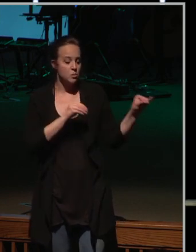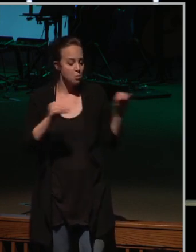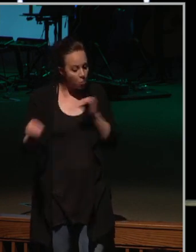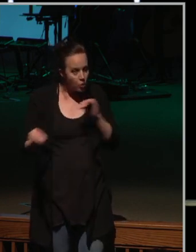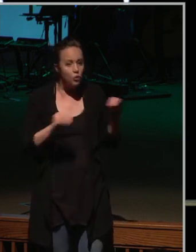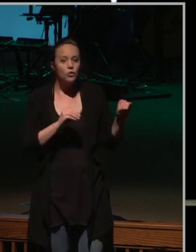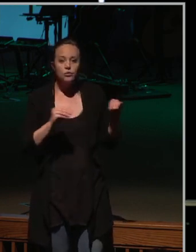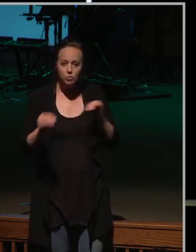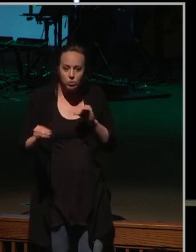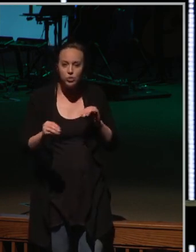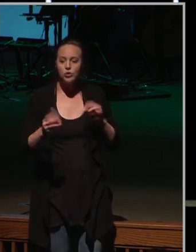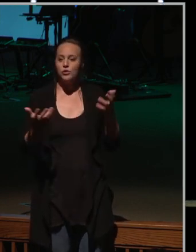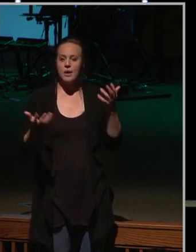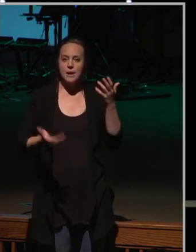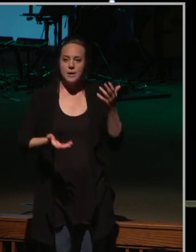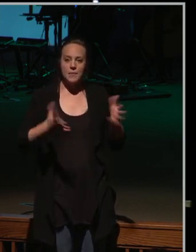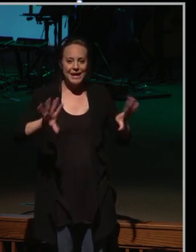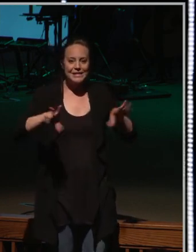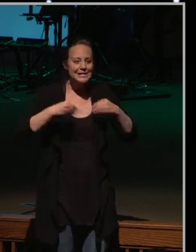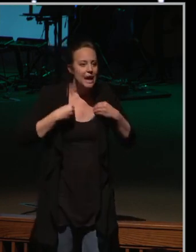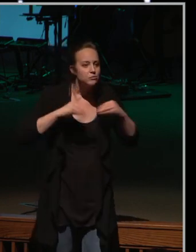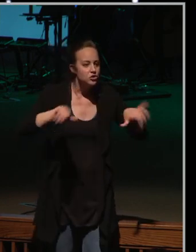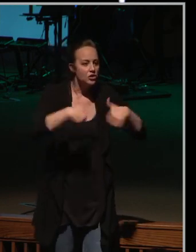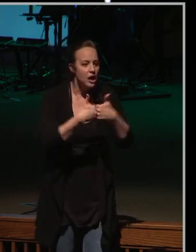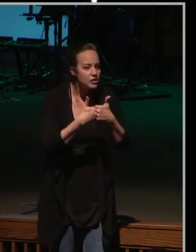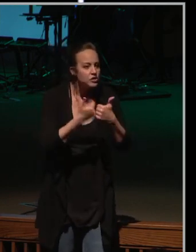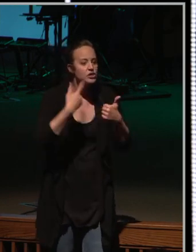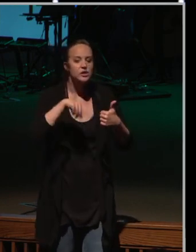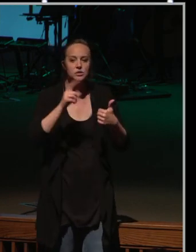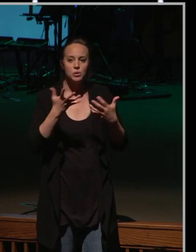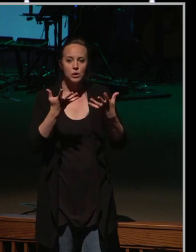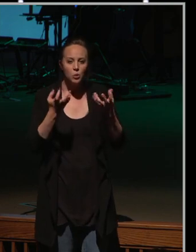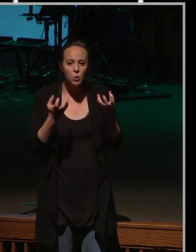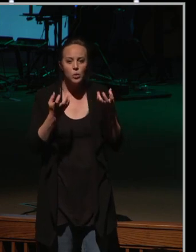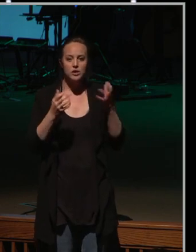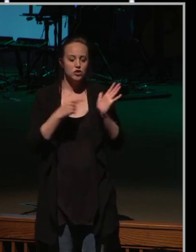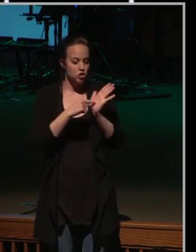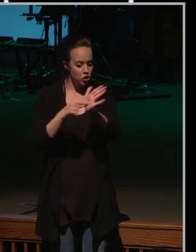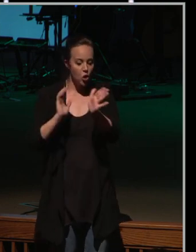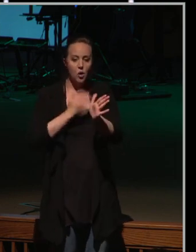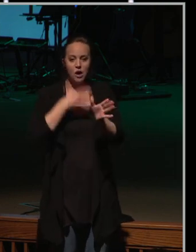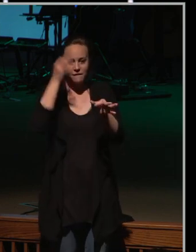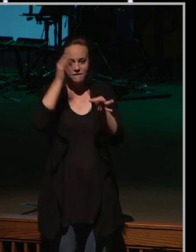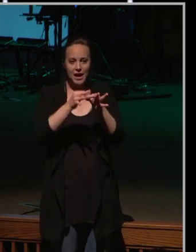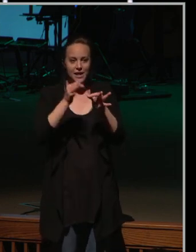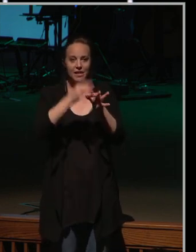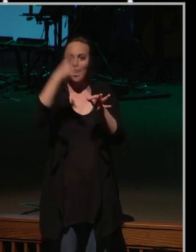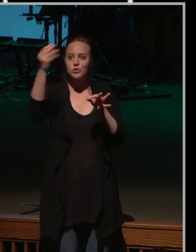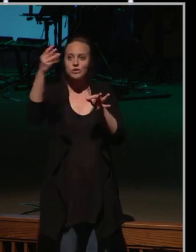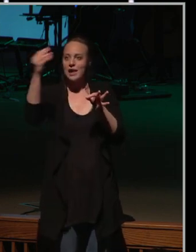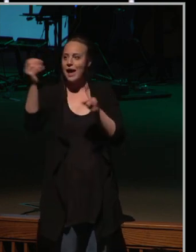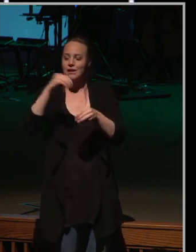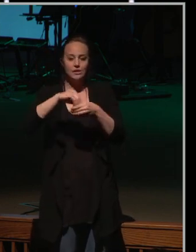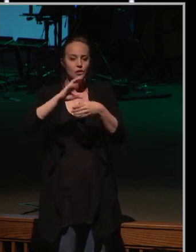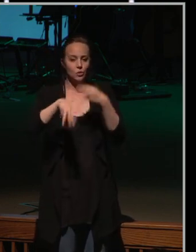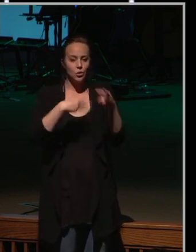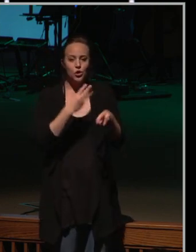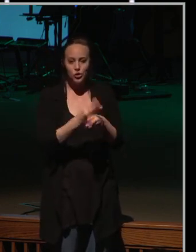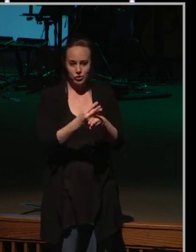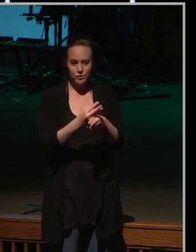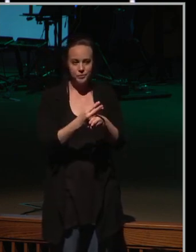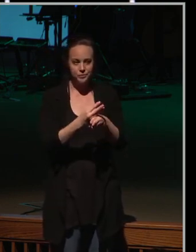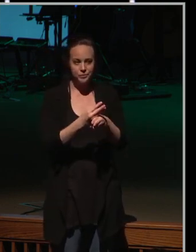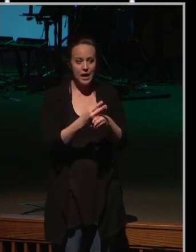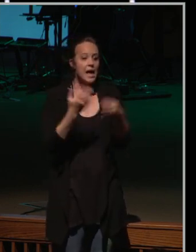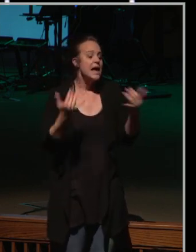and take risks and look for ways that we can live out our faith in the world. Now, I share this with you not because we're some great